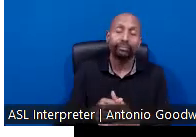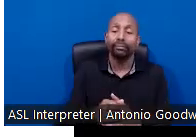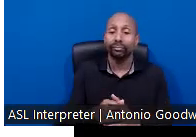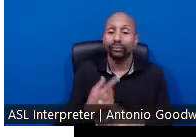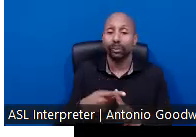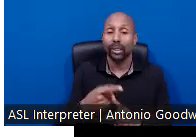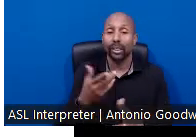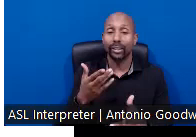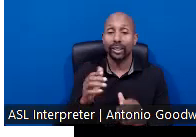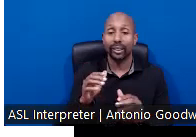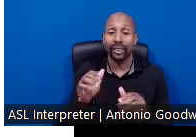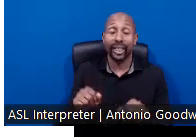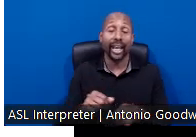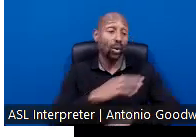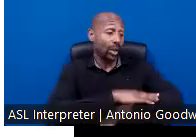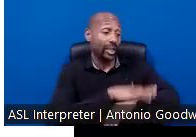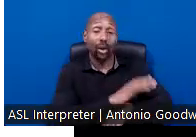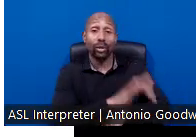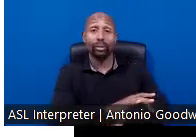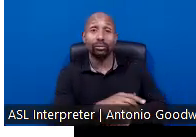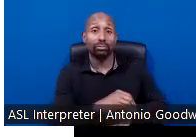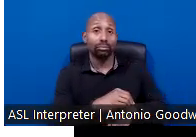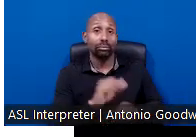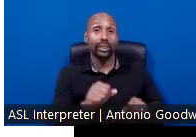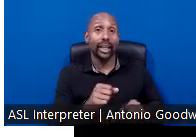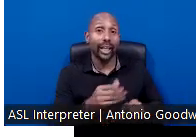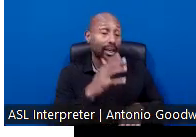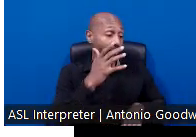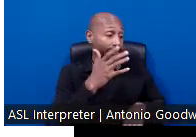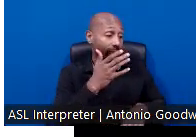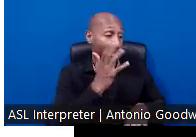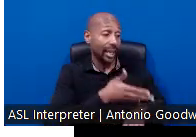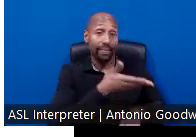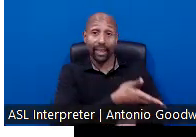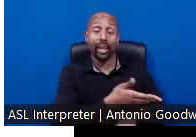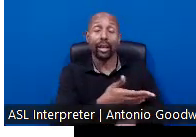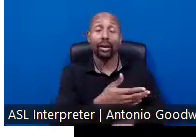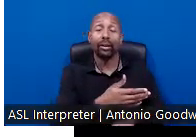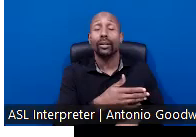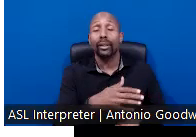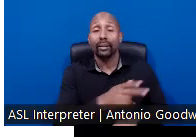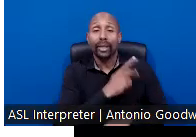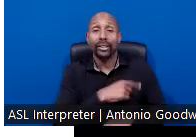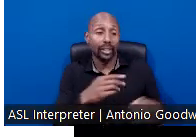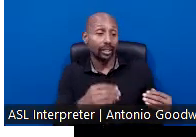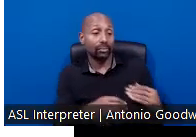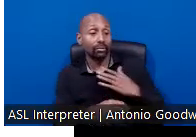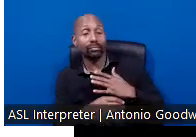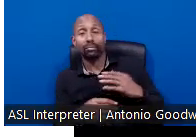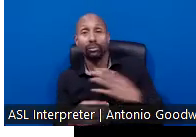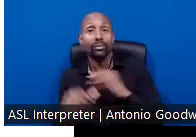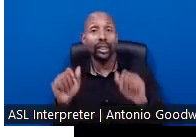may contaminate surfaces, like I just said, and it can spread from equipment to the patient. So all that being